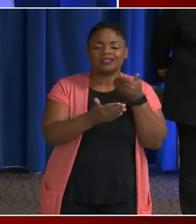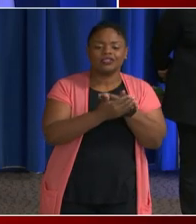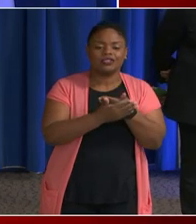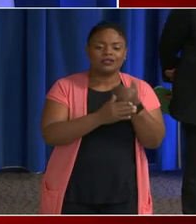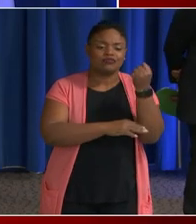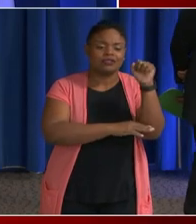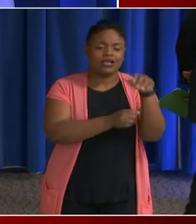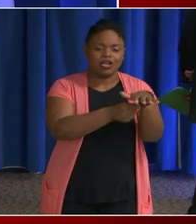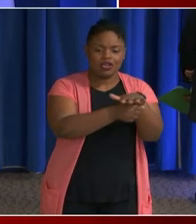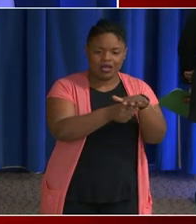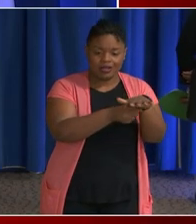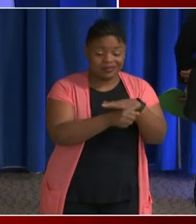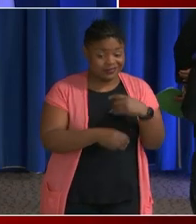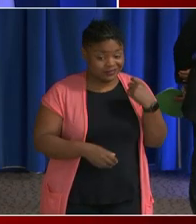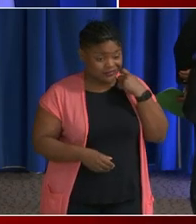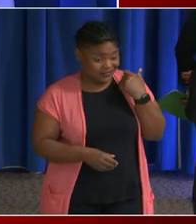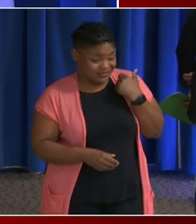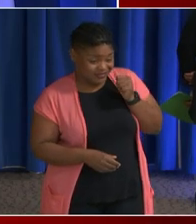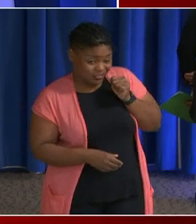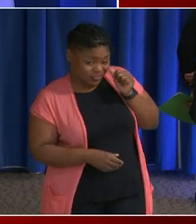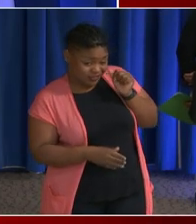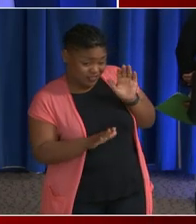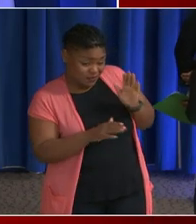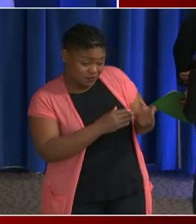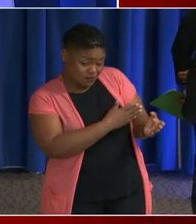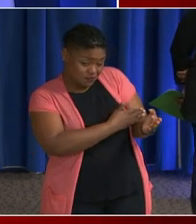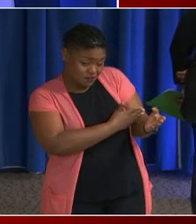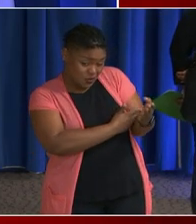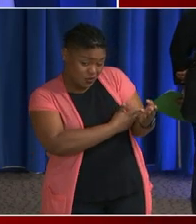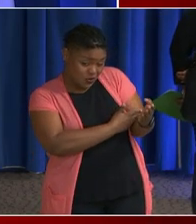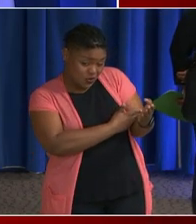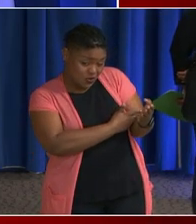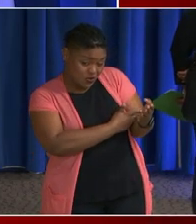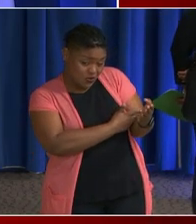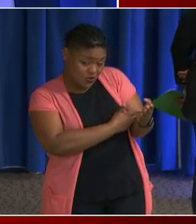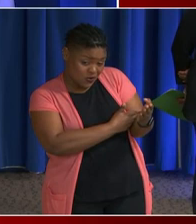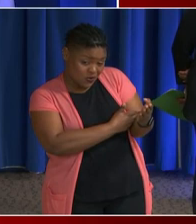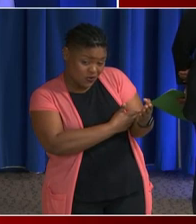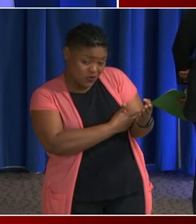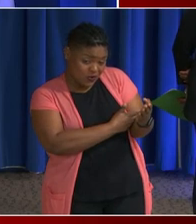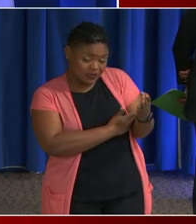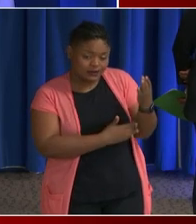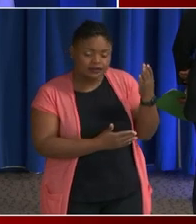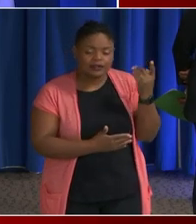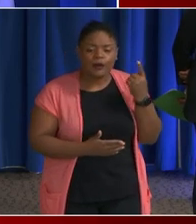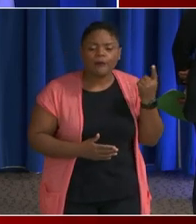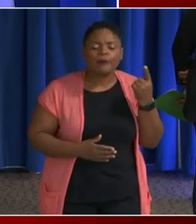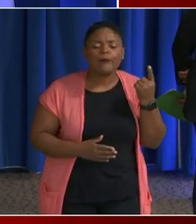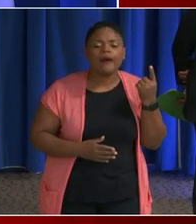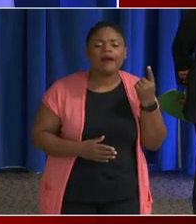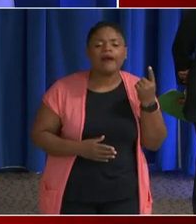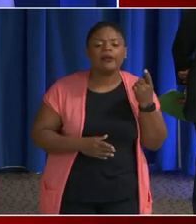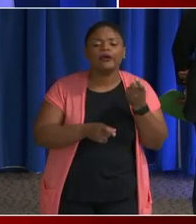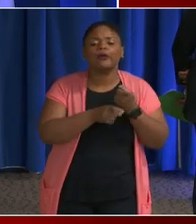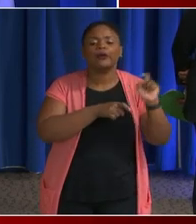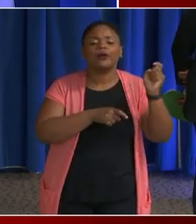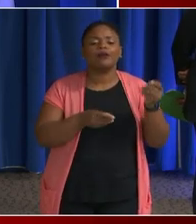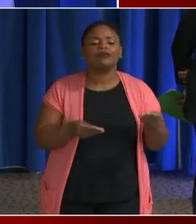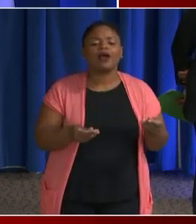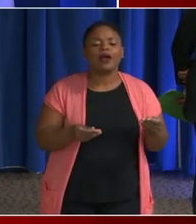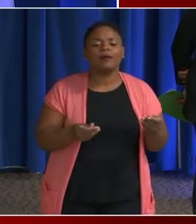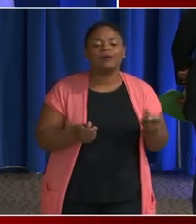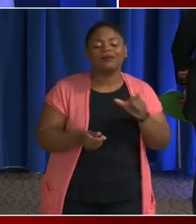on Sunday, in the early morning, we had a defacing property arrest. So we